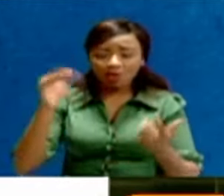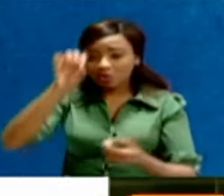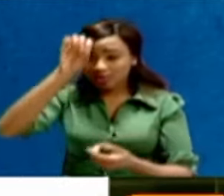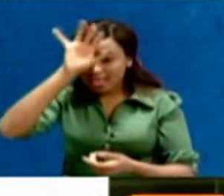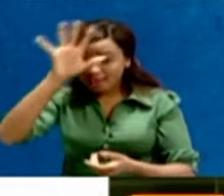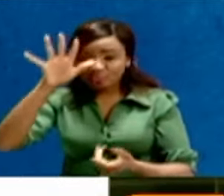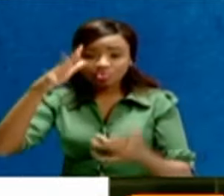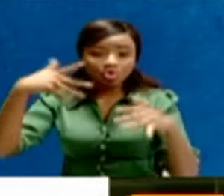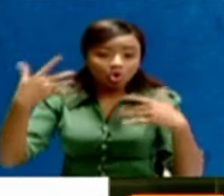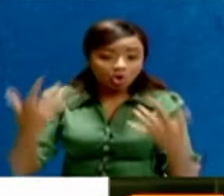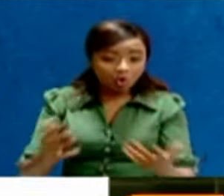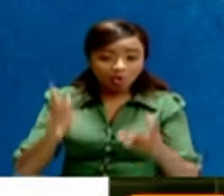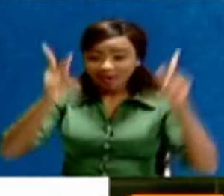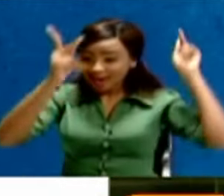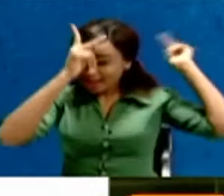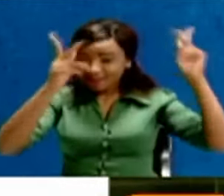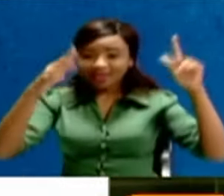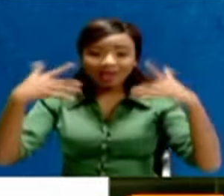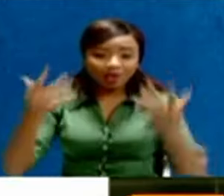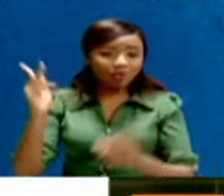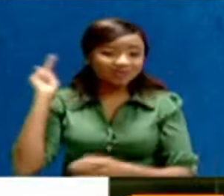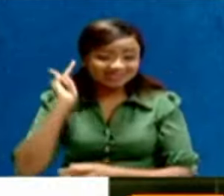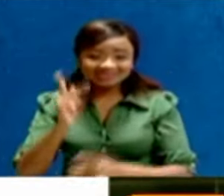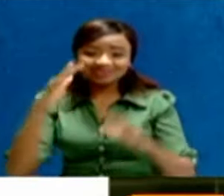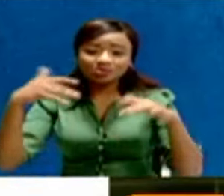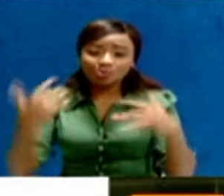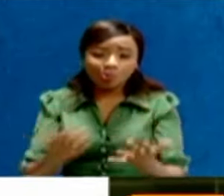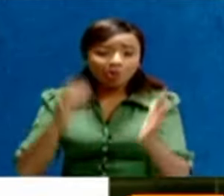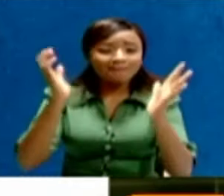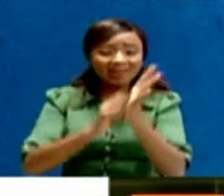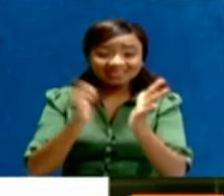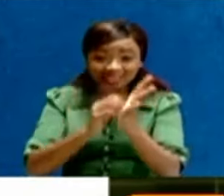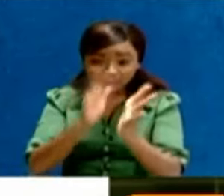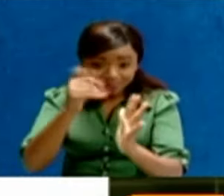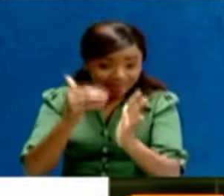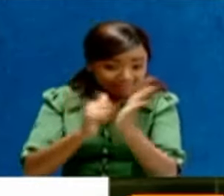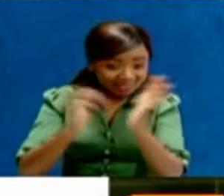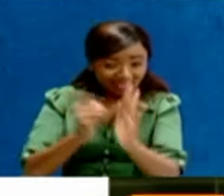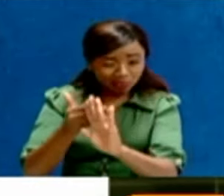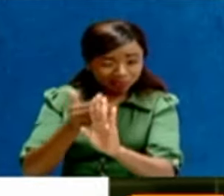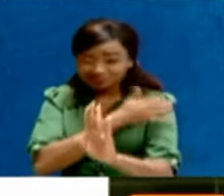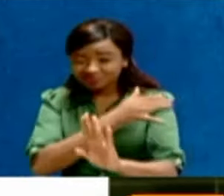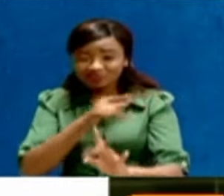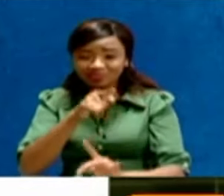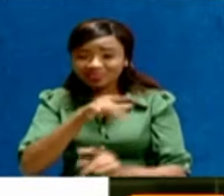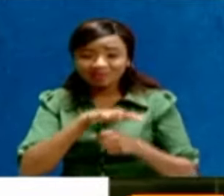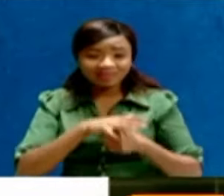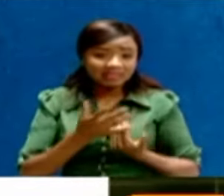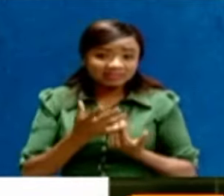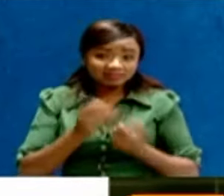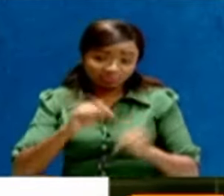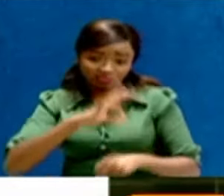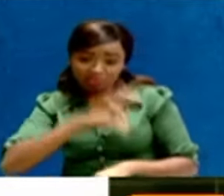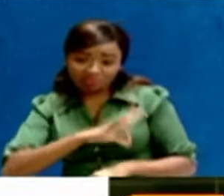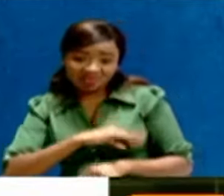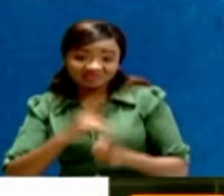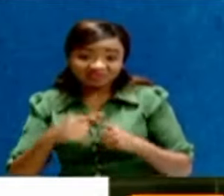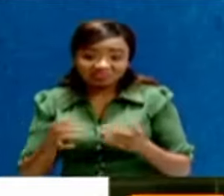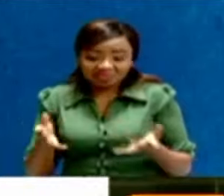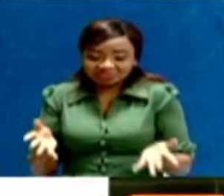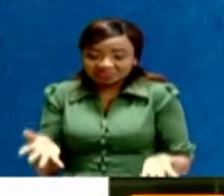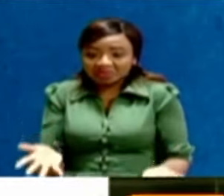even Kakamega or even Kisi or even Machakos. Machakos was one of the counties that was supposed to gain, but